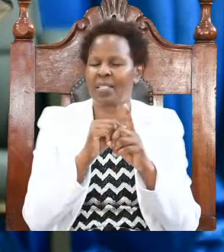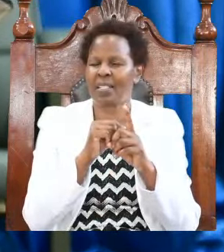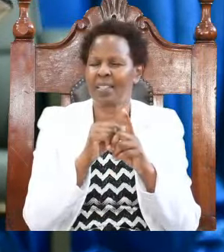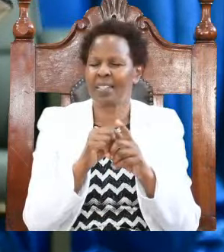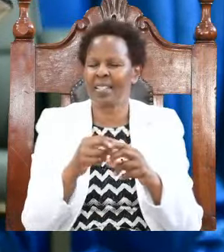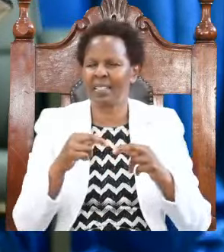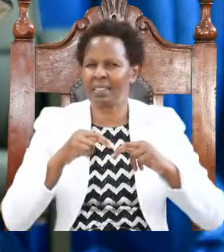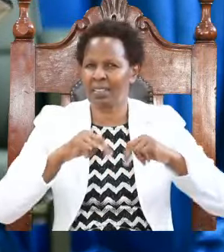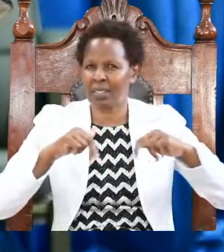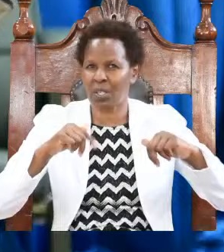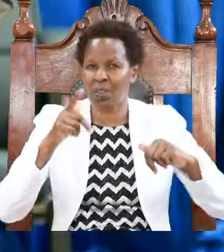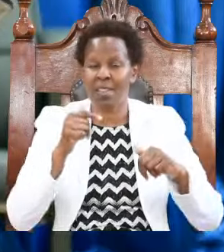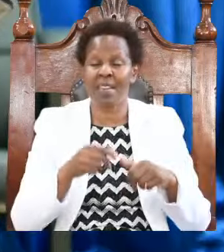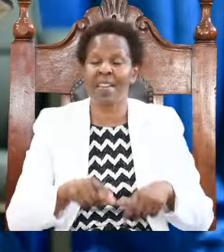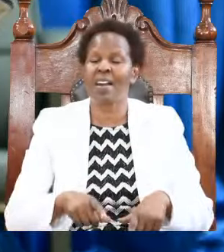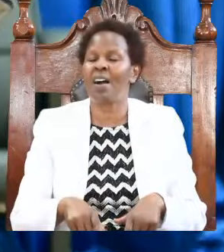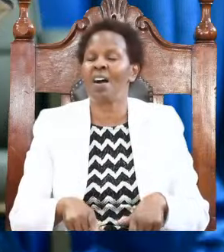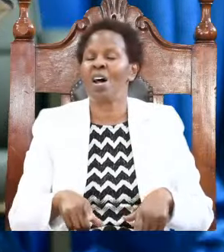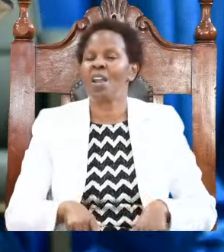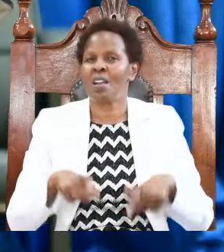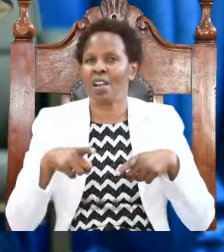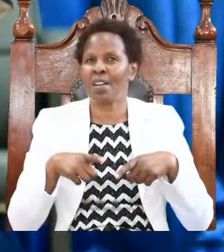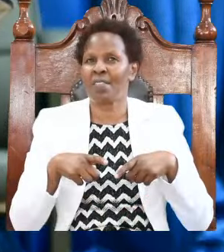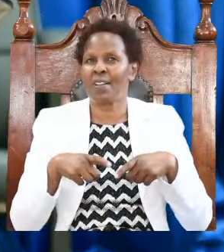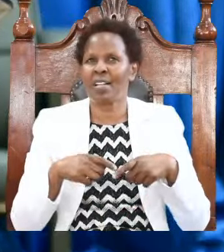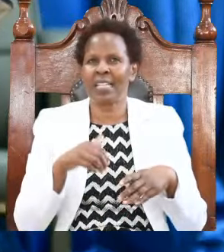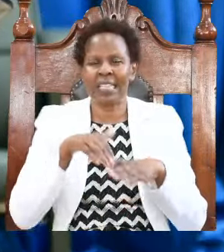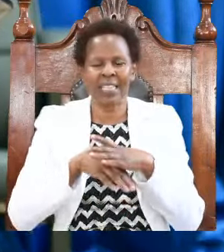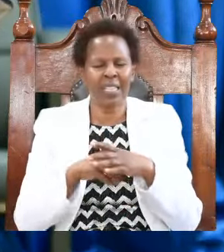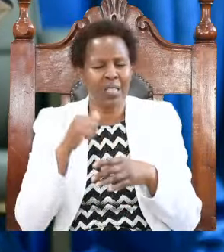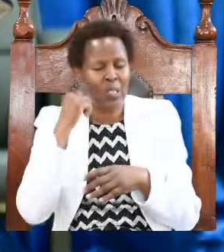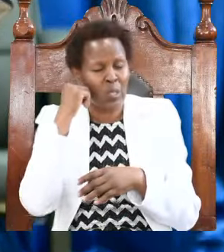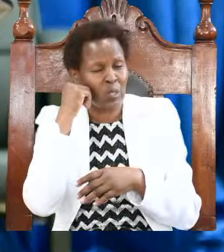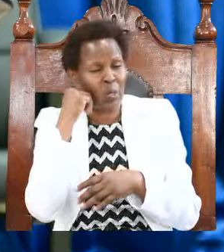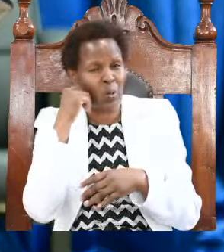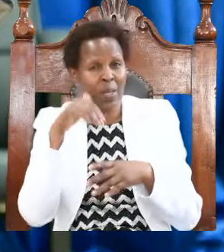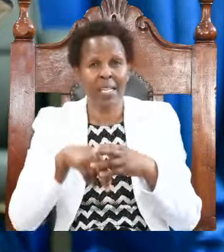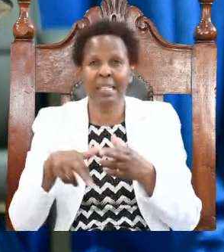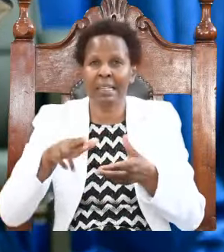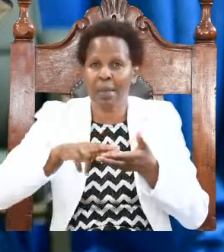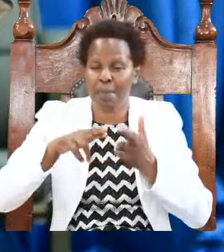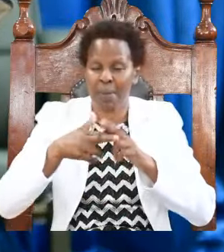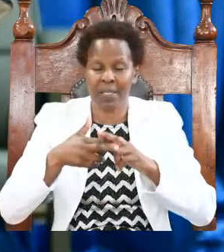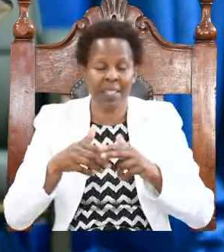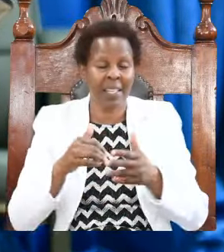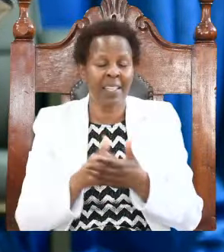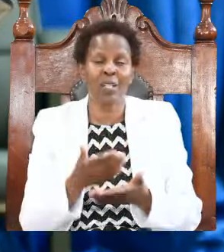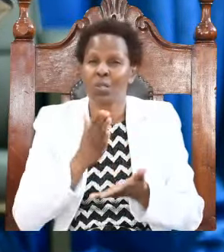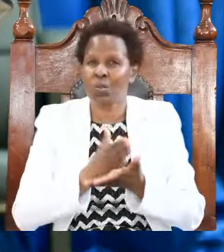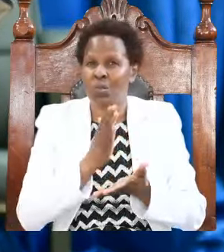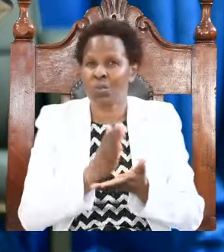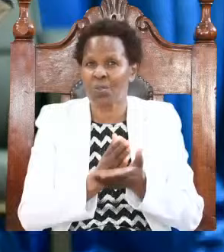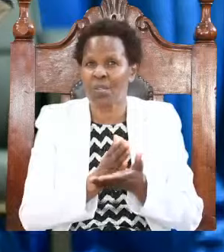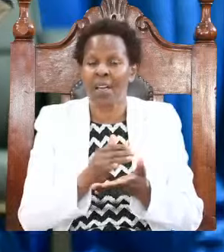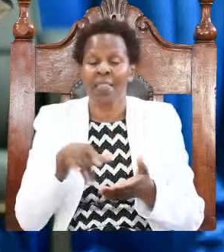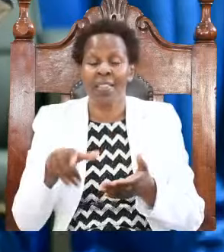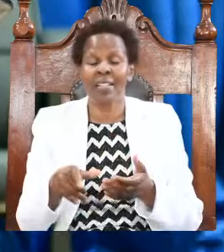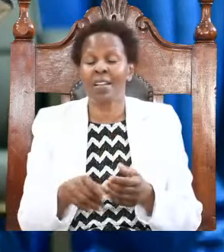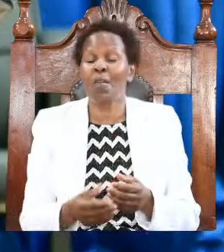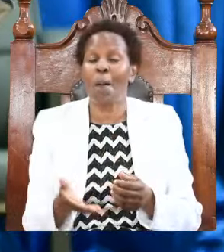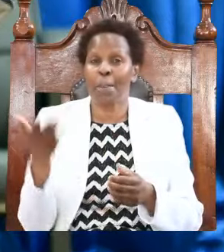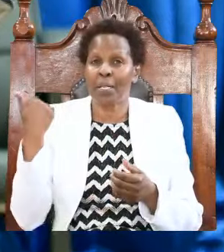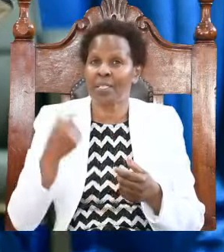lives and in sorrow, they turn back to God. You know, in repentance, that indeed this is the kind of a life we have lived and